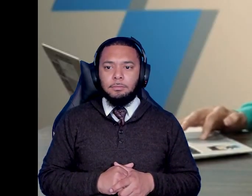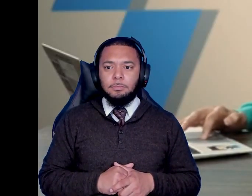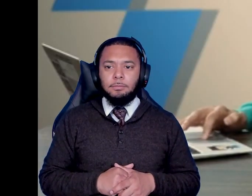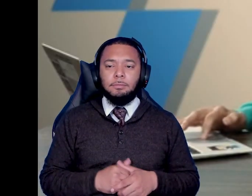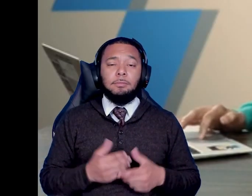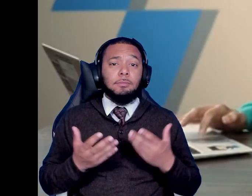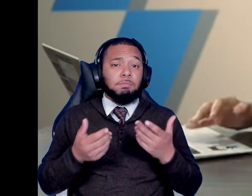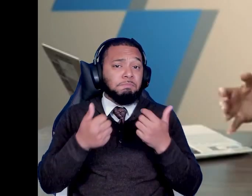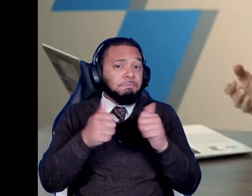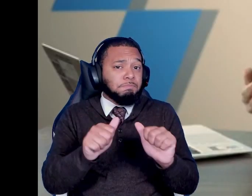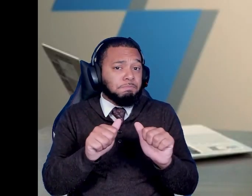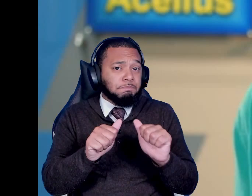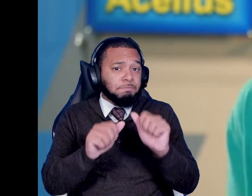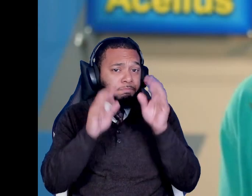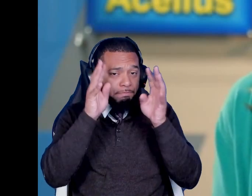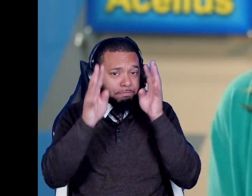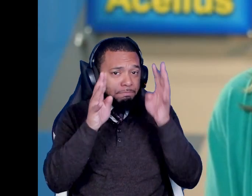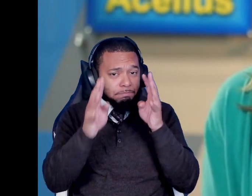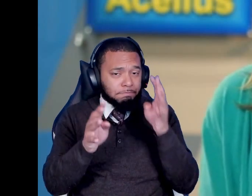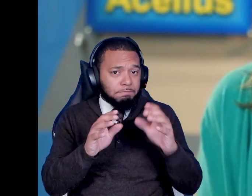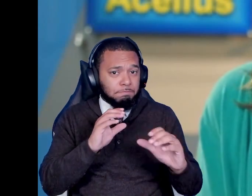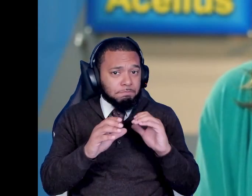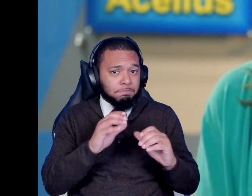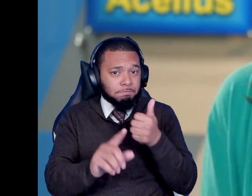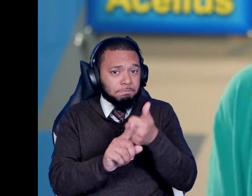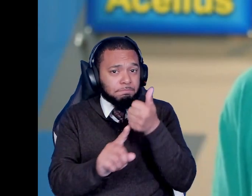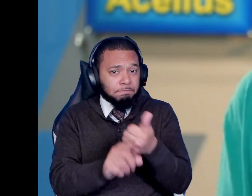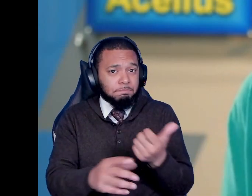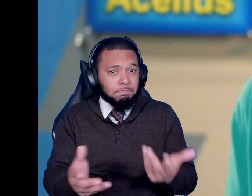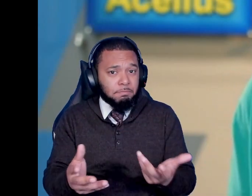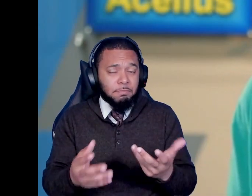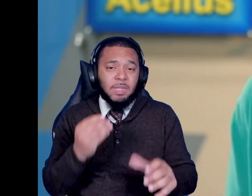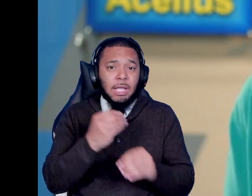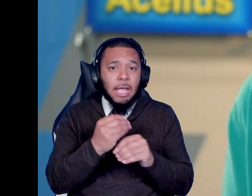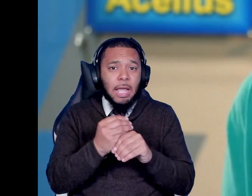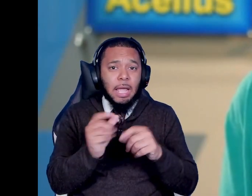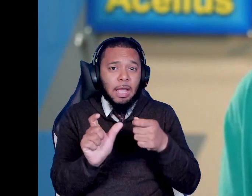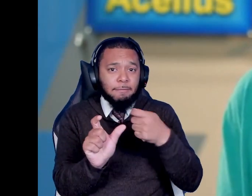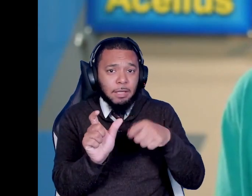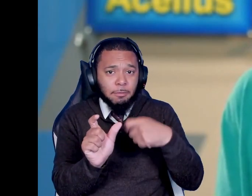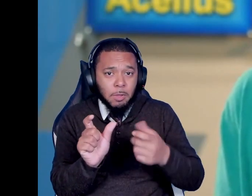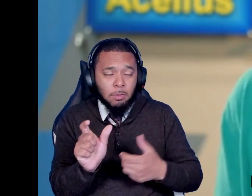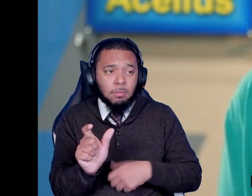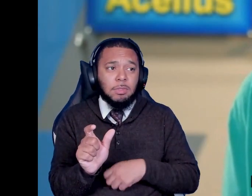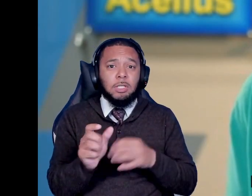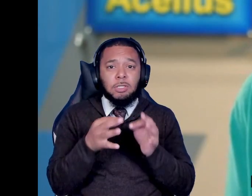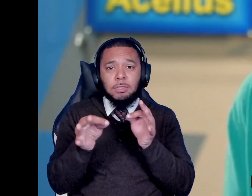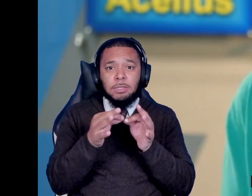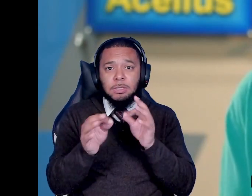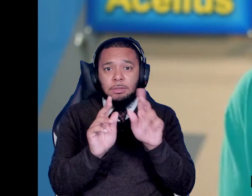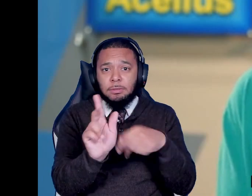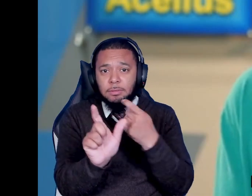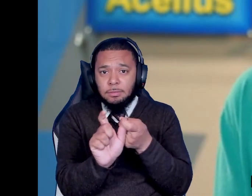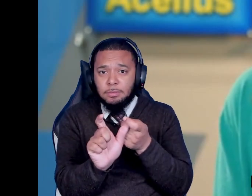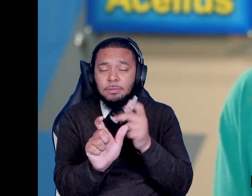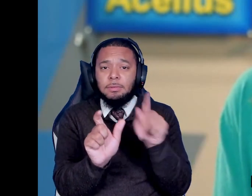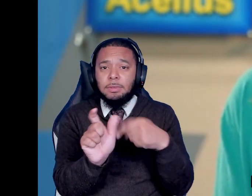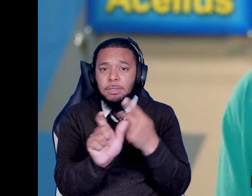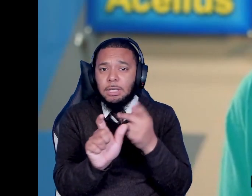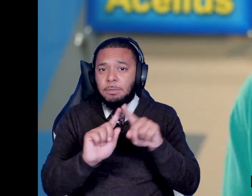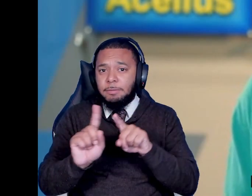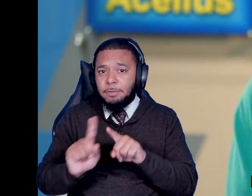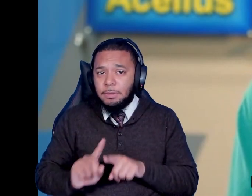maybe try creating your own conversation with your computer. Add some more variables, some more string variables, have your computer ask you some